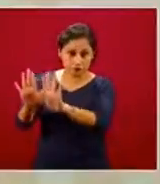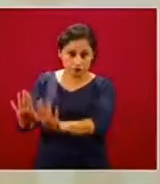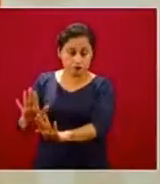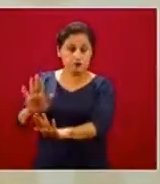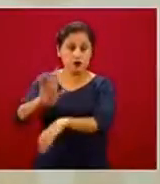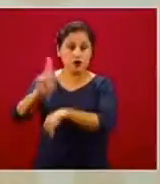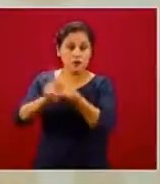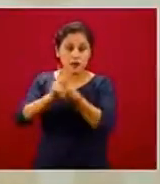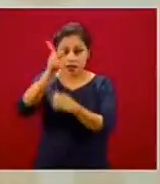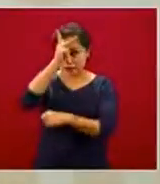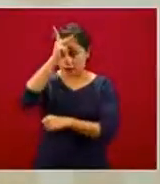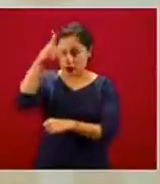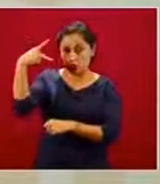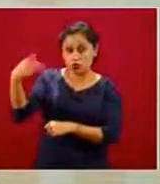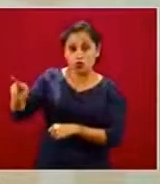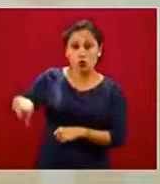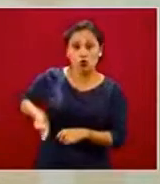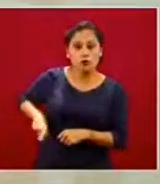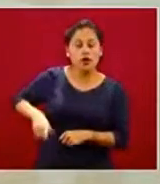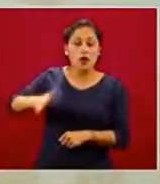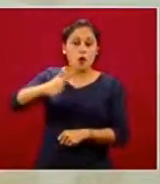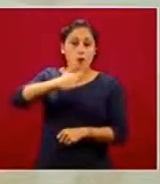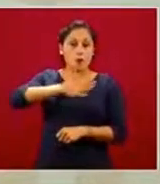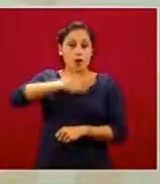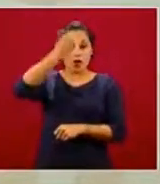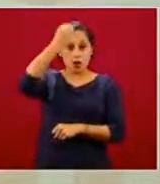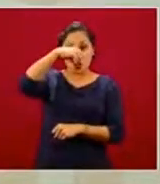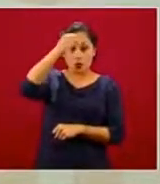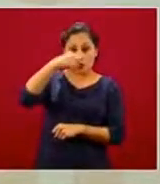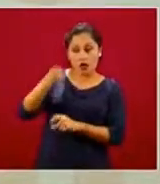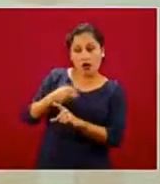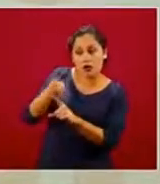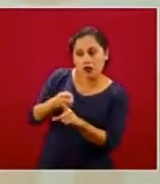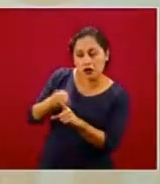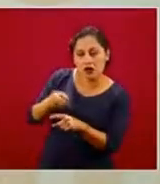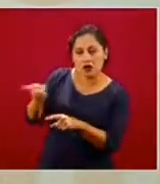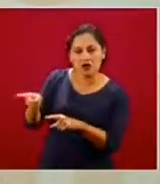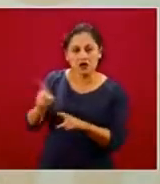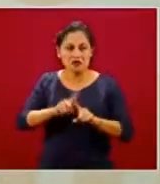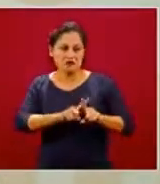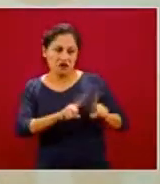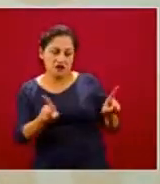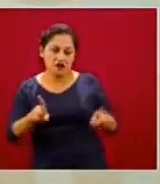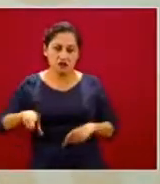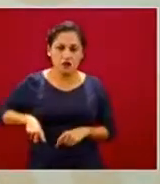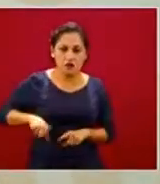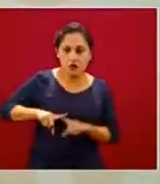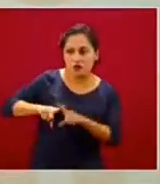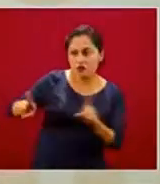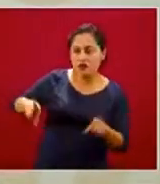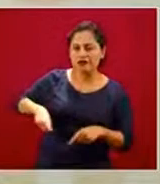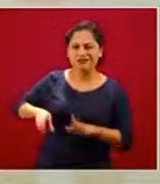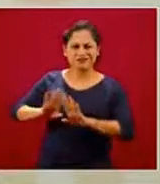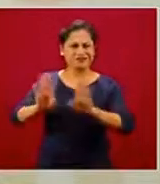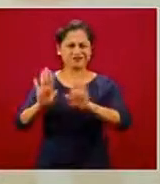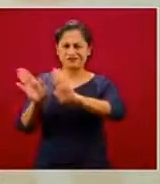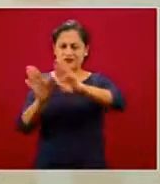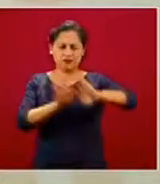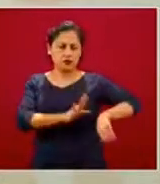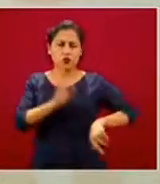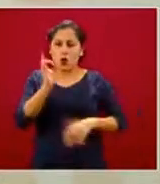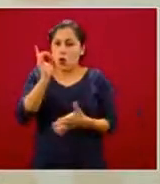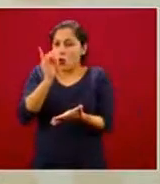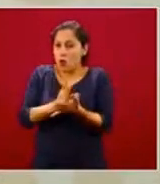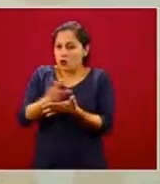And with all due respect to the Republic of Peru and its government, I'm not criticizing the decisions of any government, but I'm just